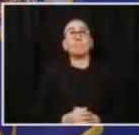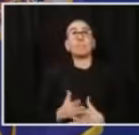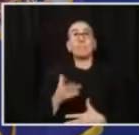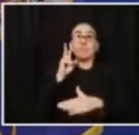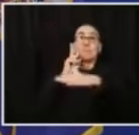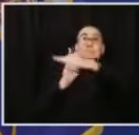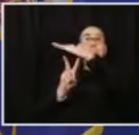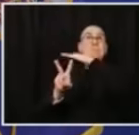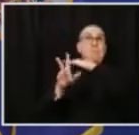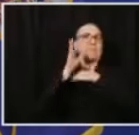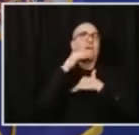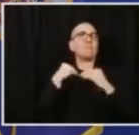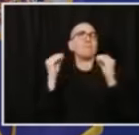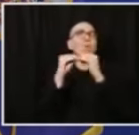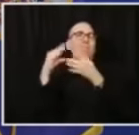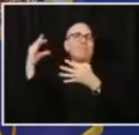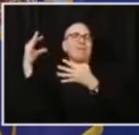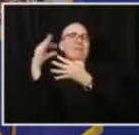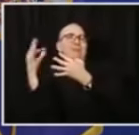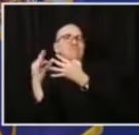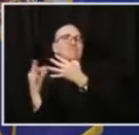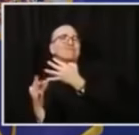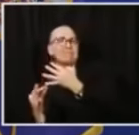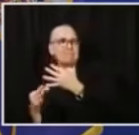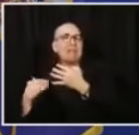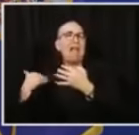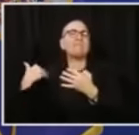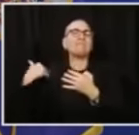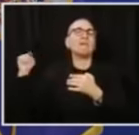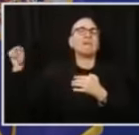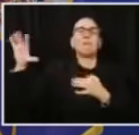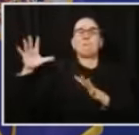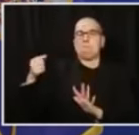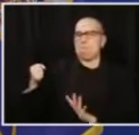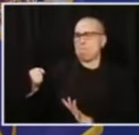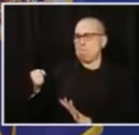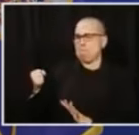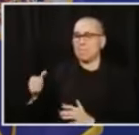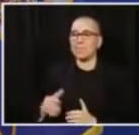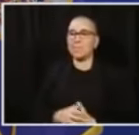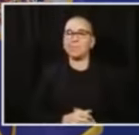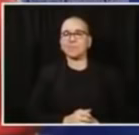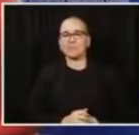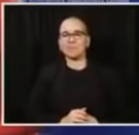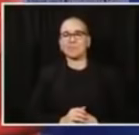more vaccine availability coming online in the next months.